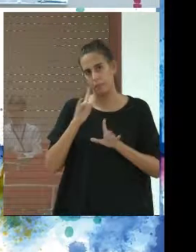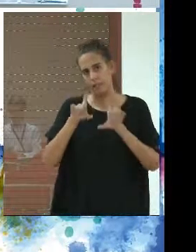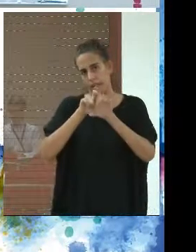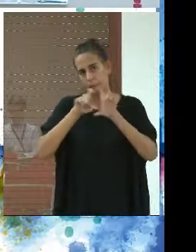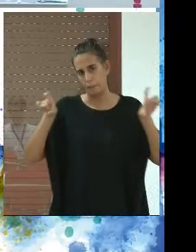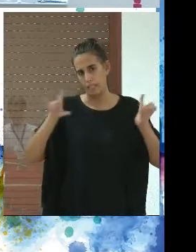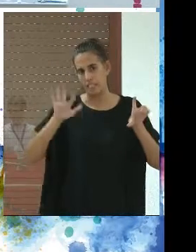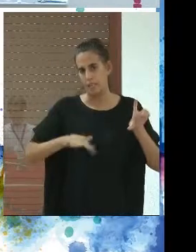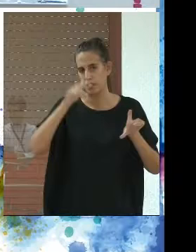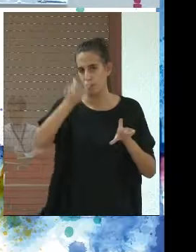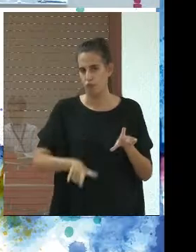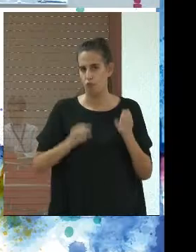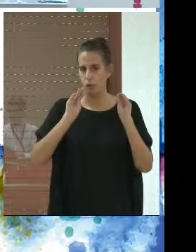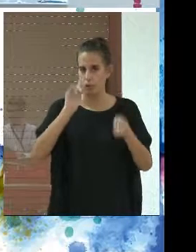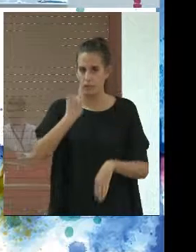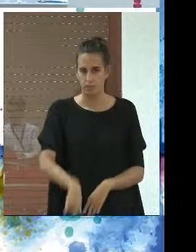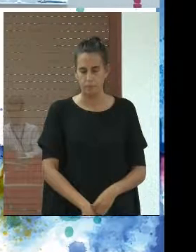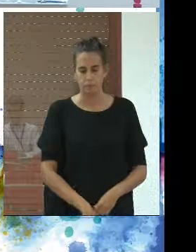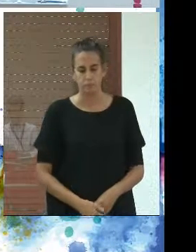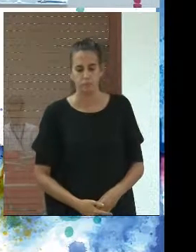to companies and trainers.